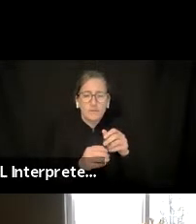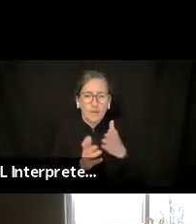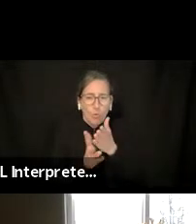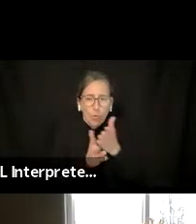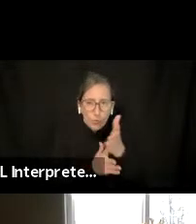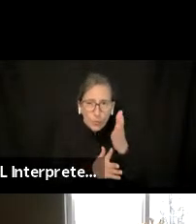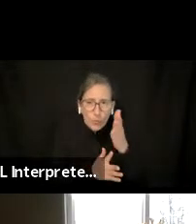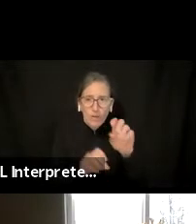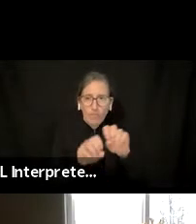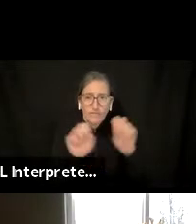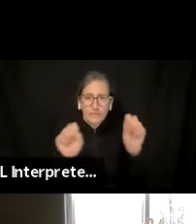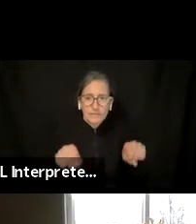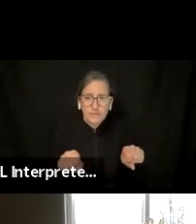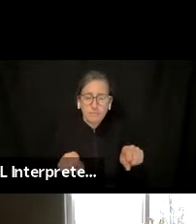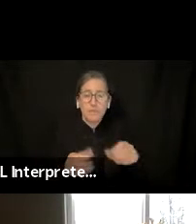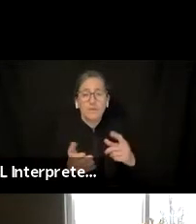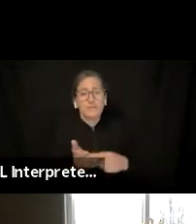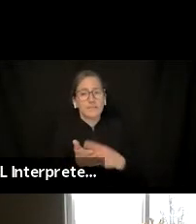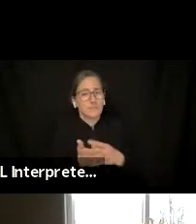step.